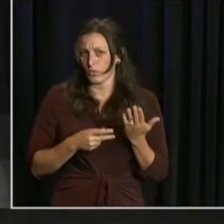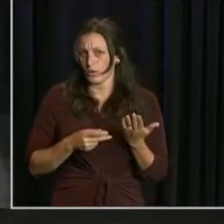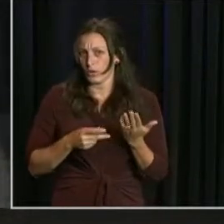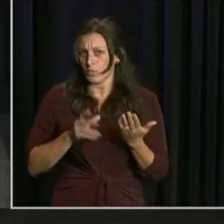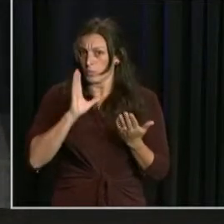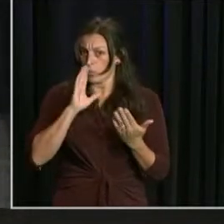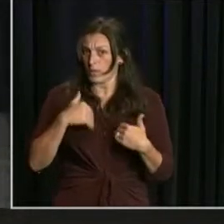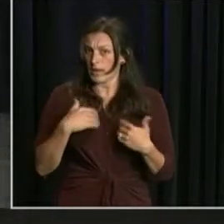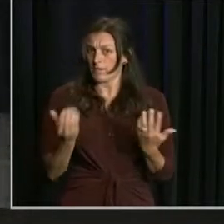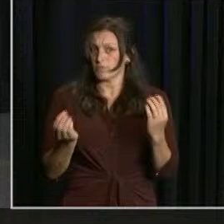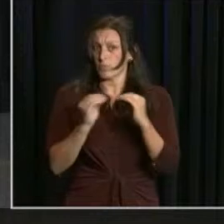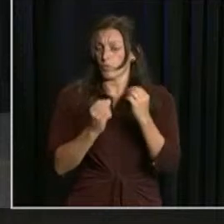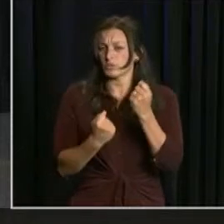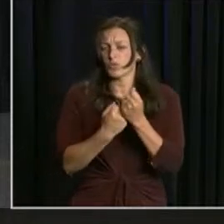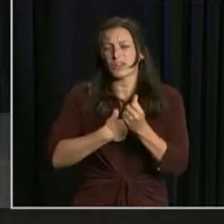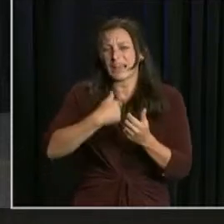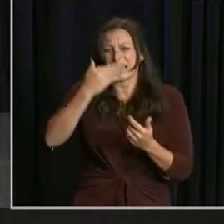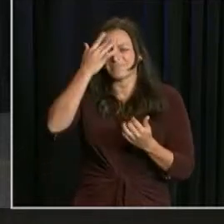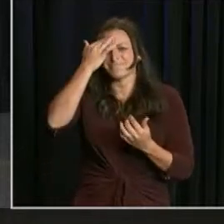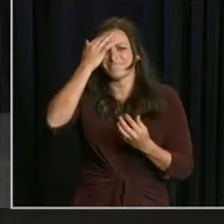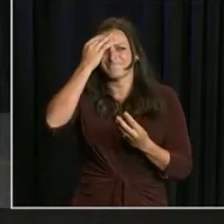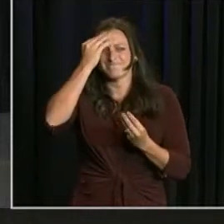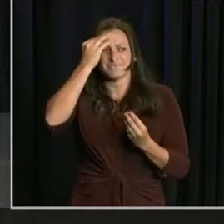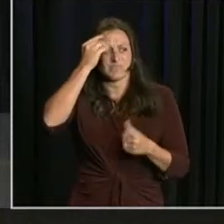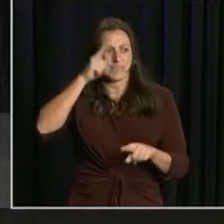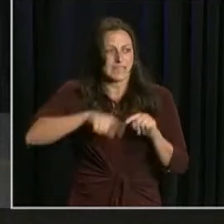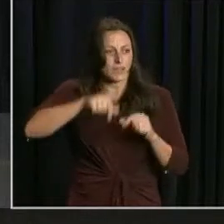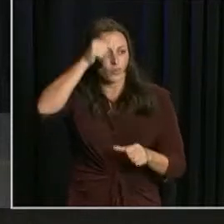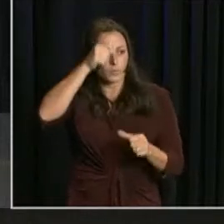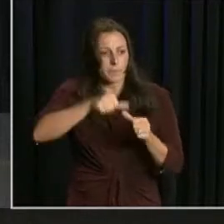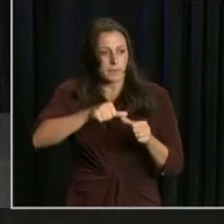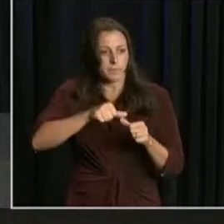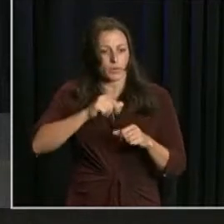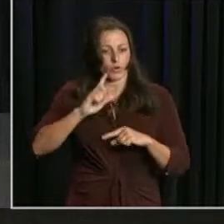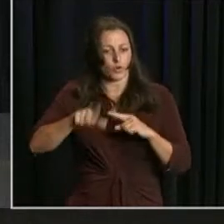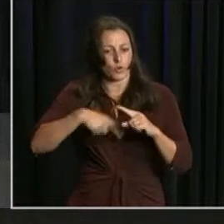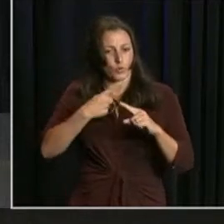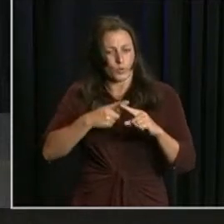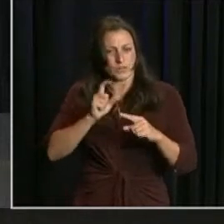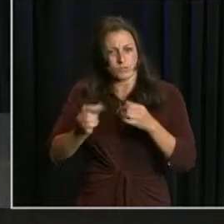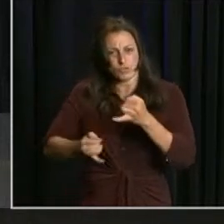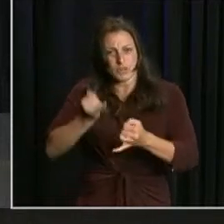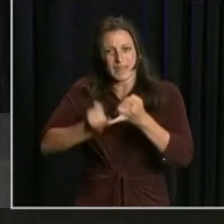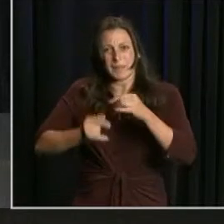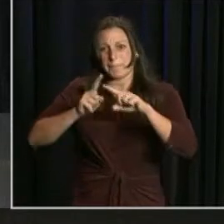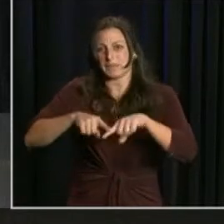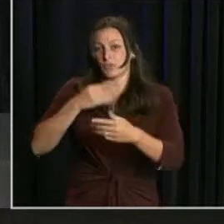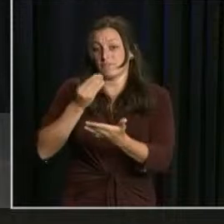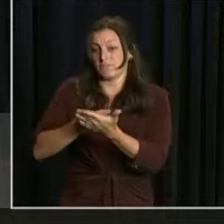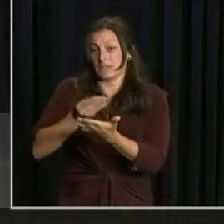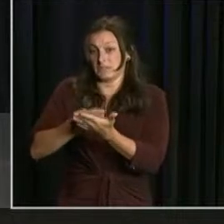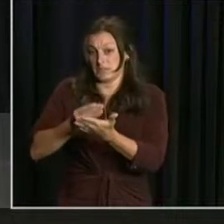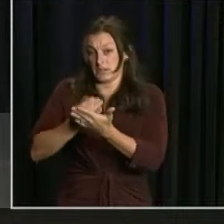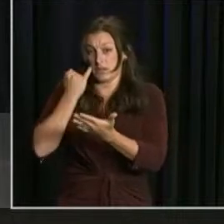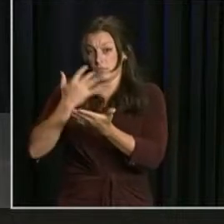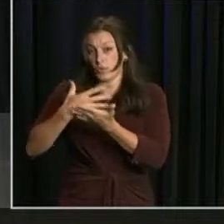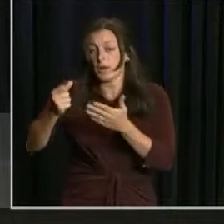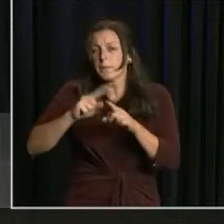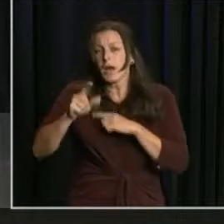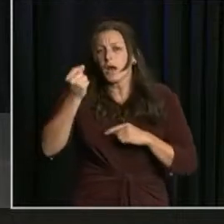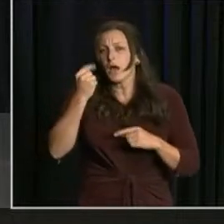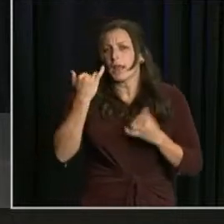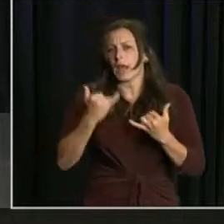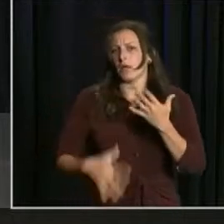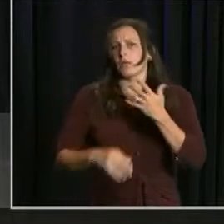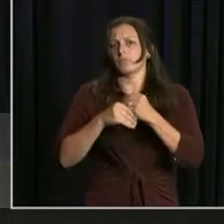further support? My memory is a little fuzzy on when it was slated to end based on funding, but I understand a few grants had